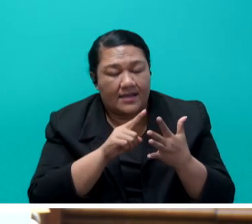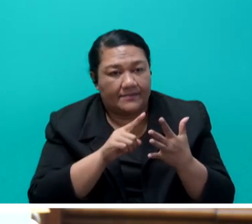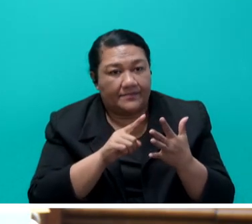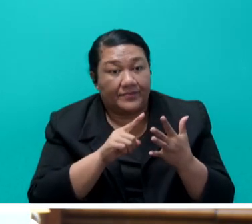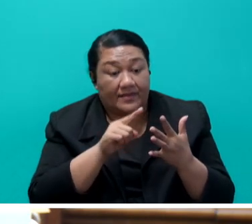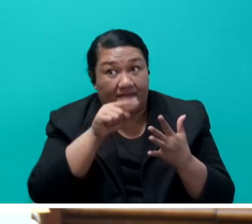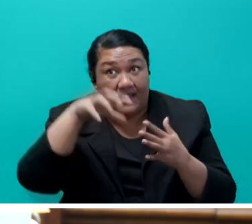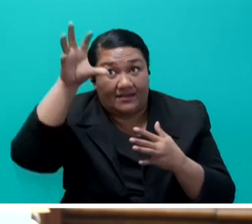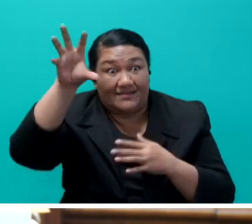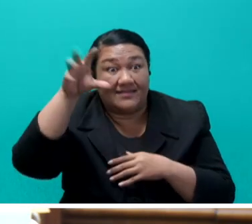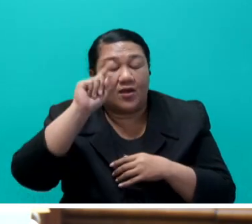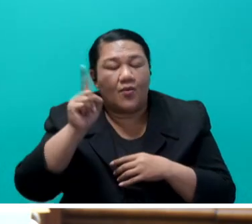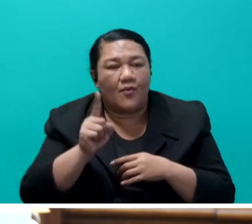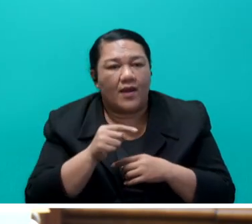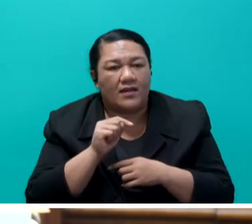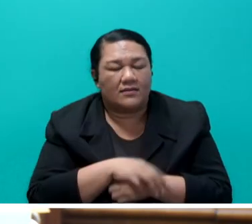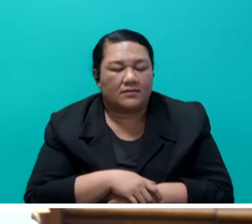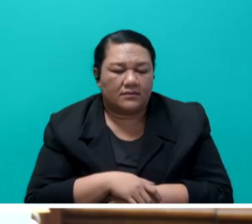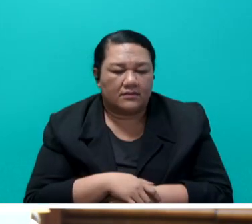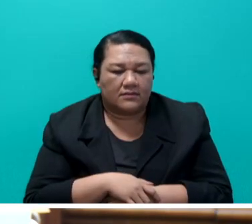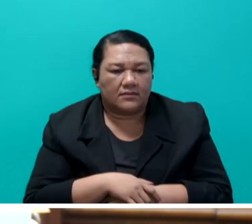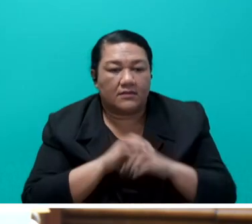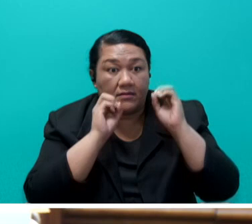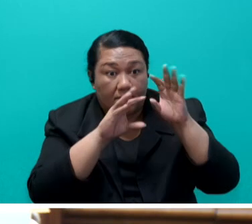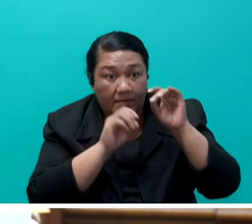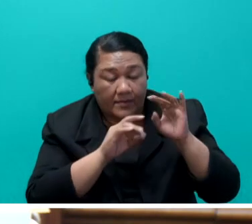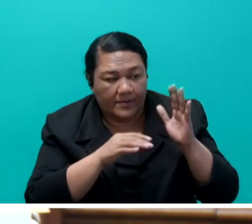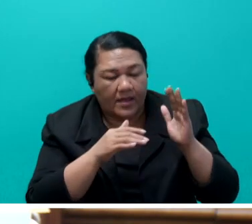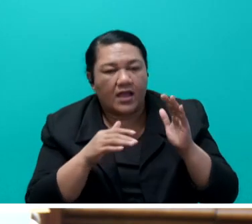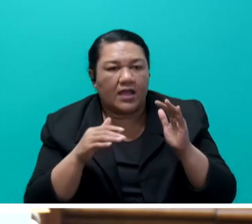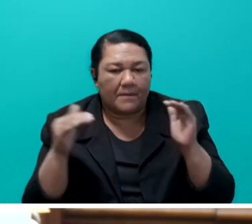Japan complies with international safety standards.